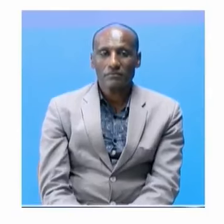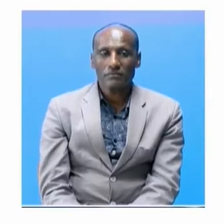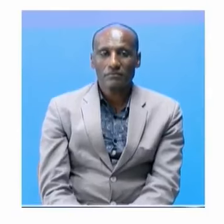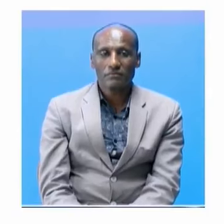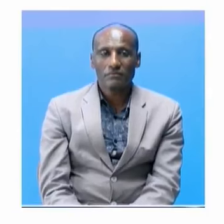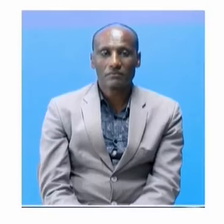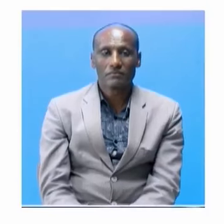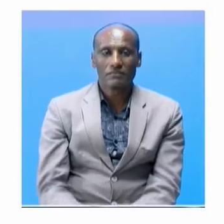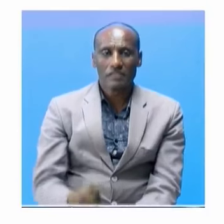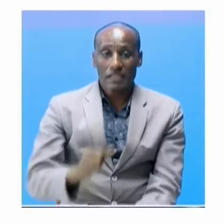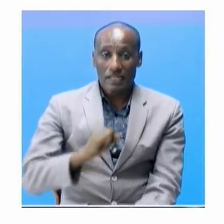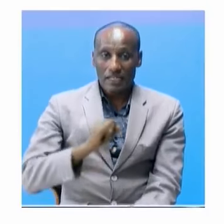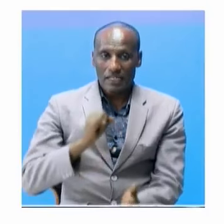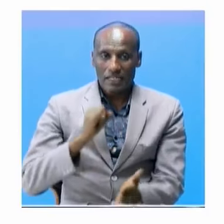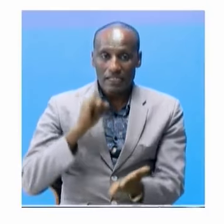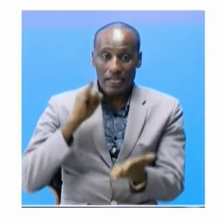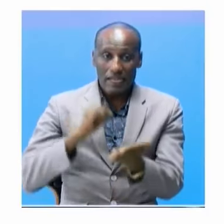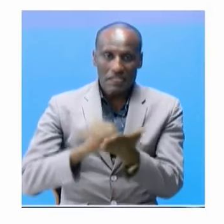It might